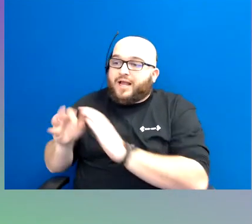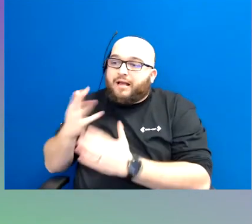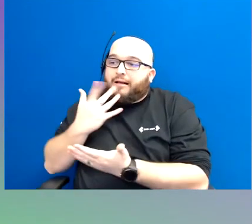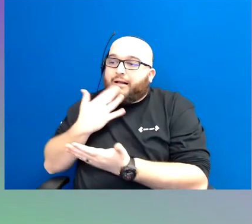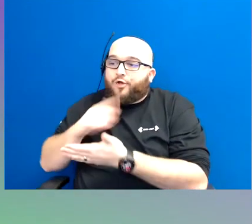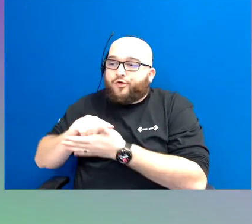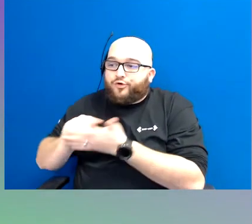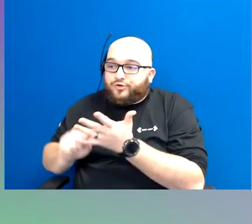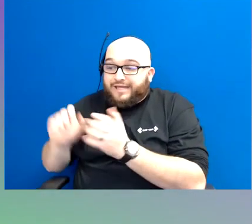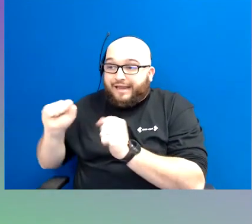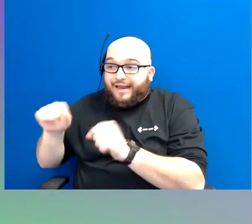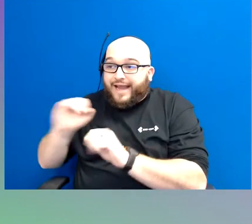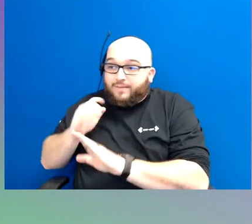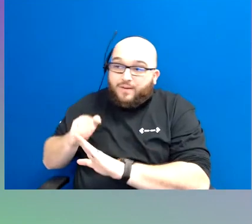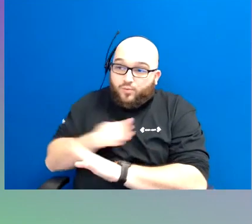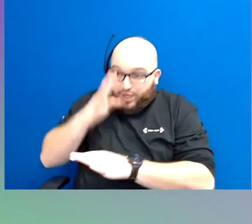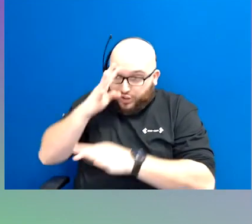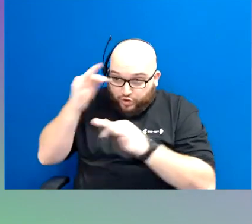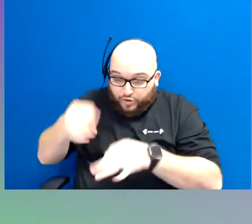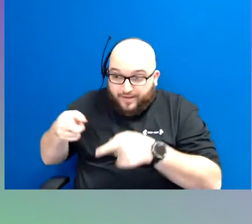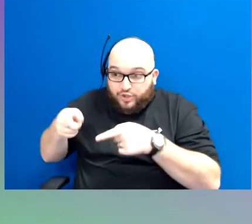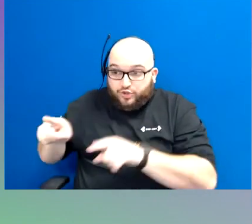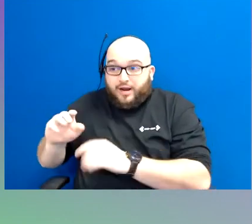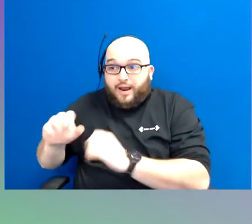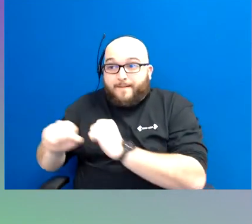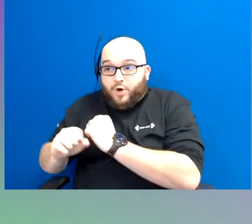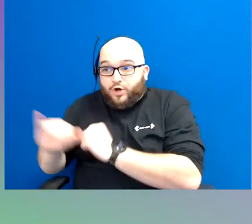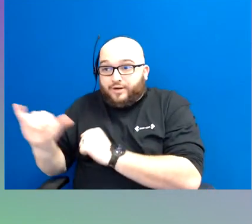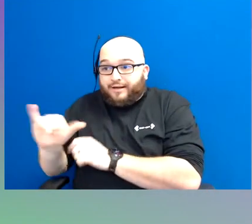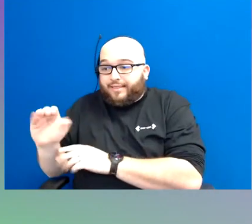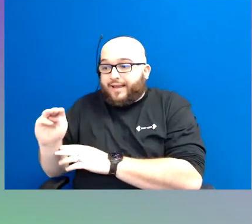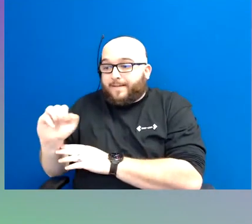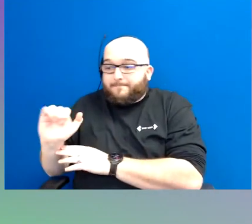be predetermined in marketing emails like MailChimp?